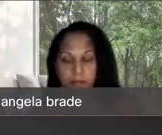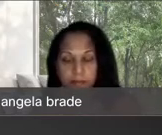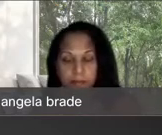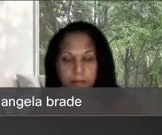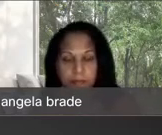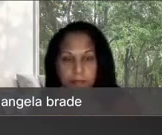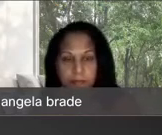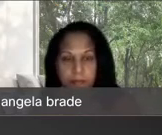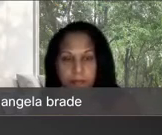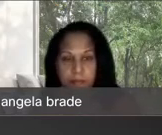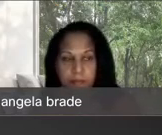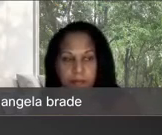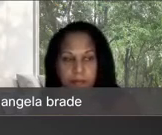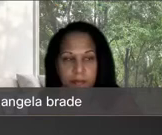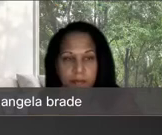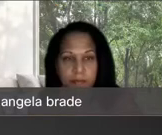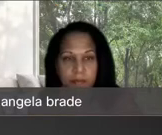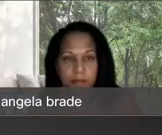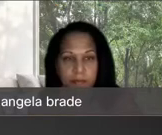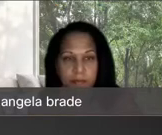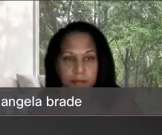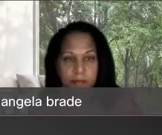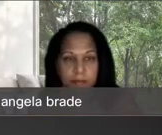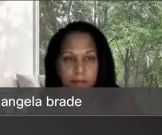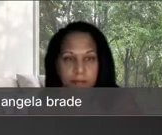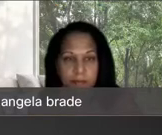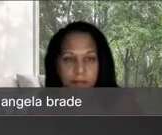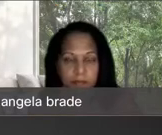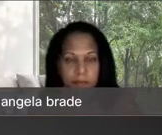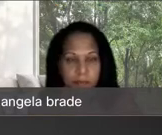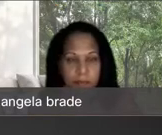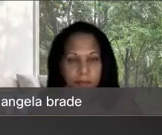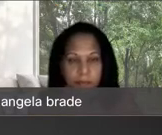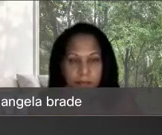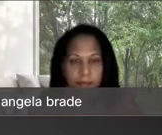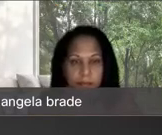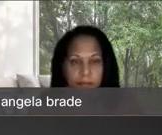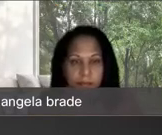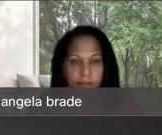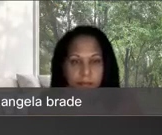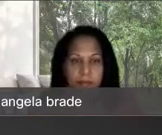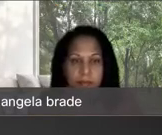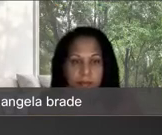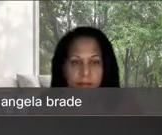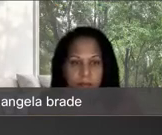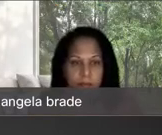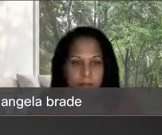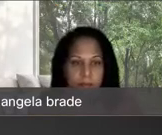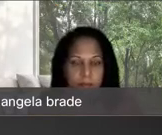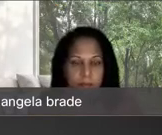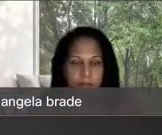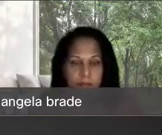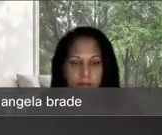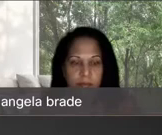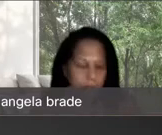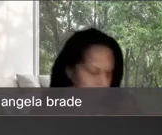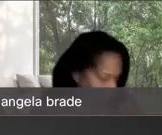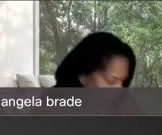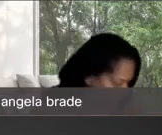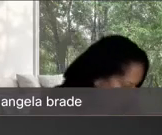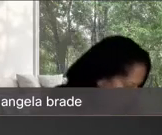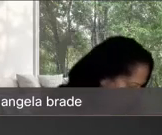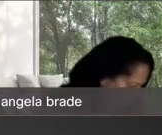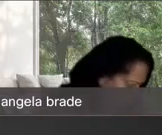a value that we give based on how the roadway is. And depending on the PCI value, we make a decision on what type